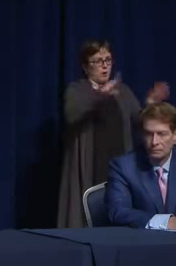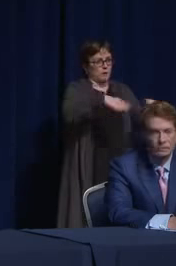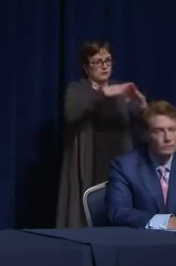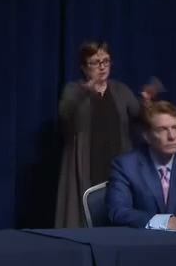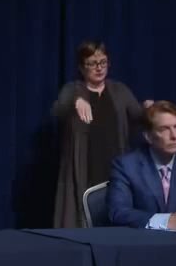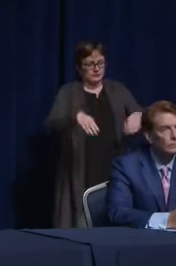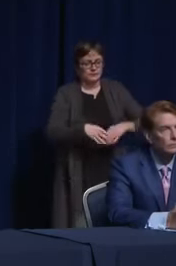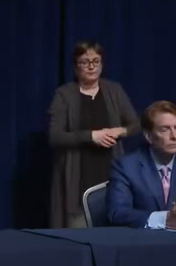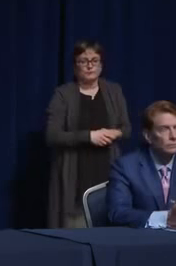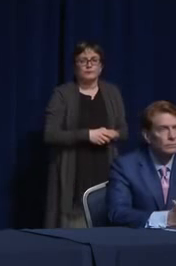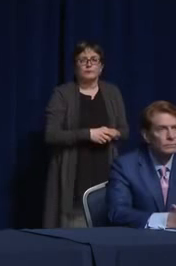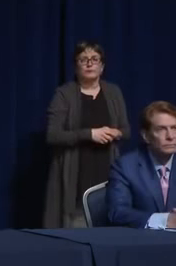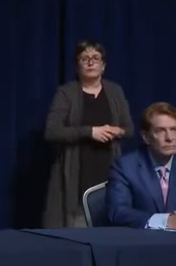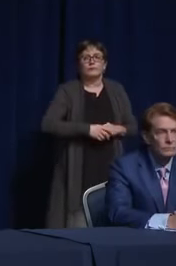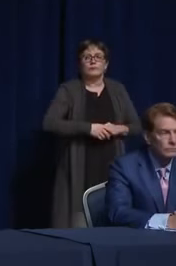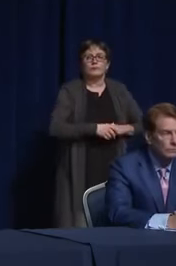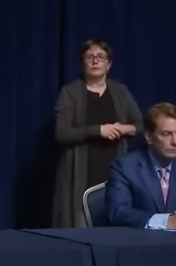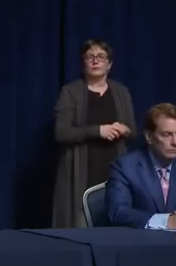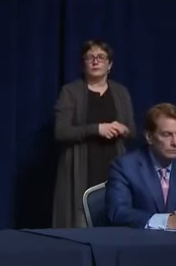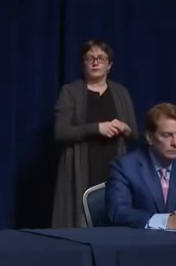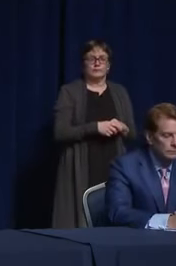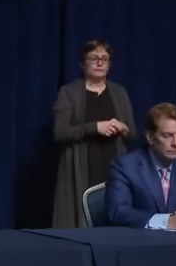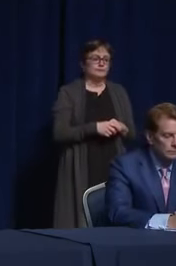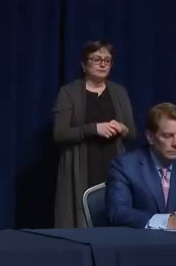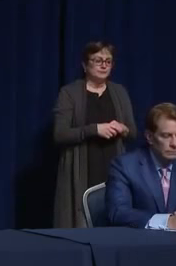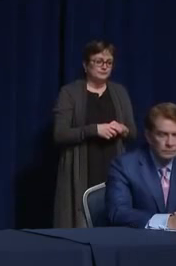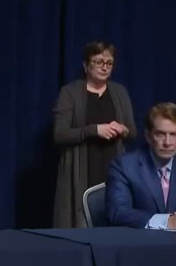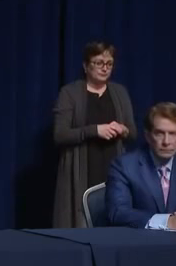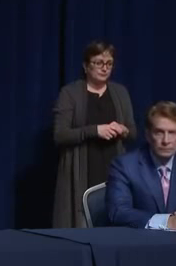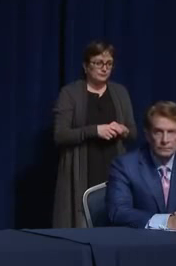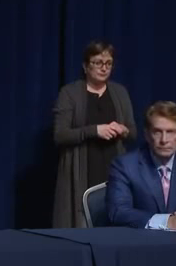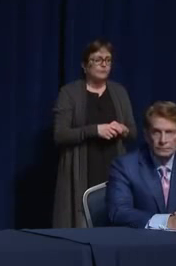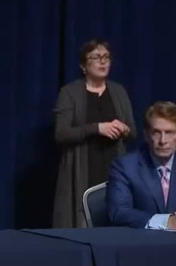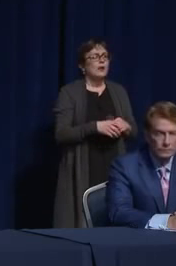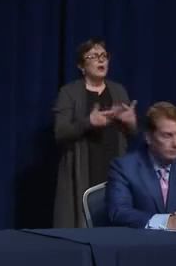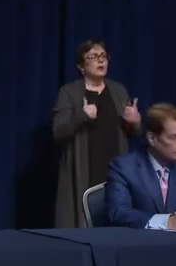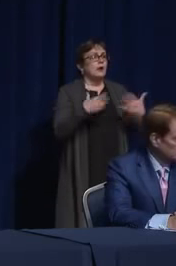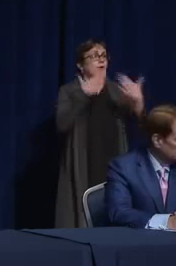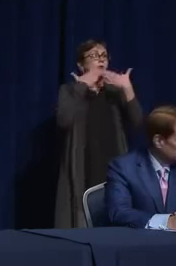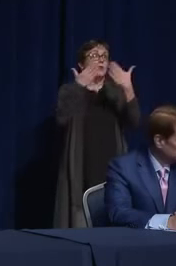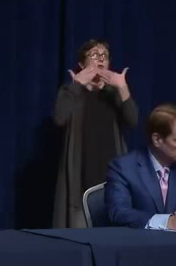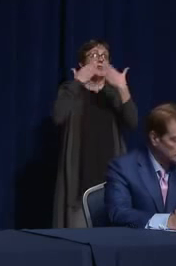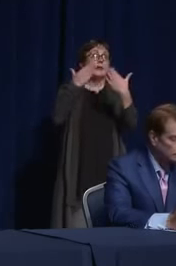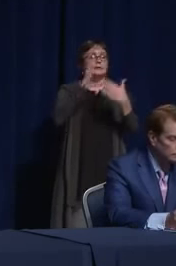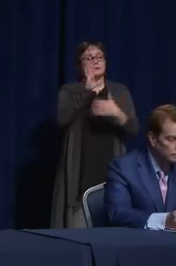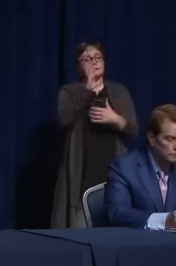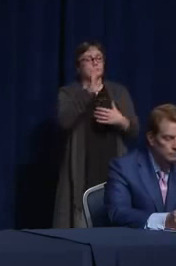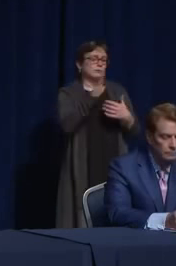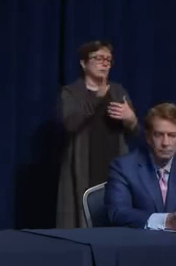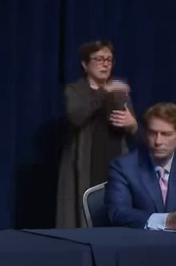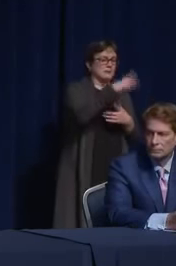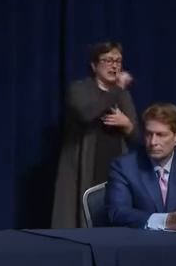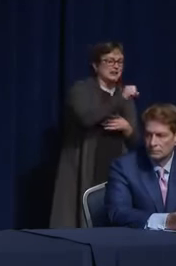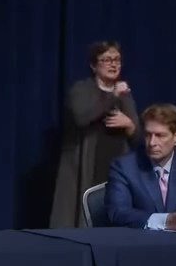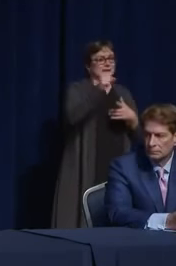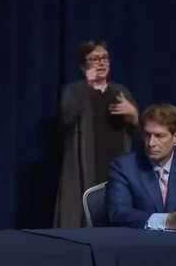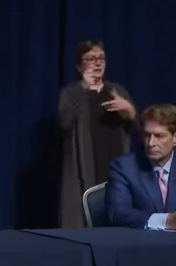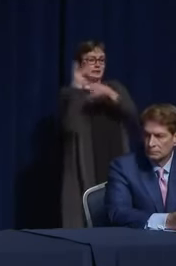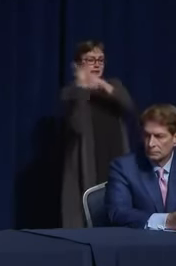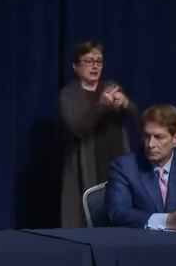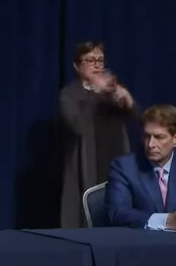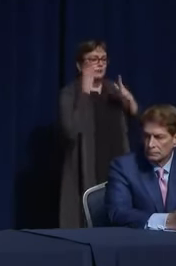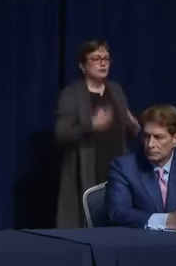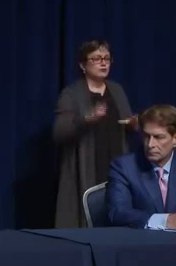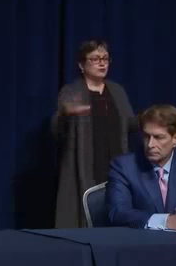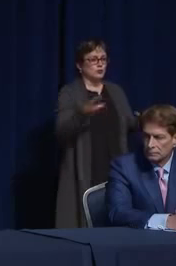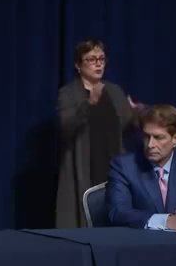Tuesday and urge in the strongest possible terms banks and lenders to do what they can for their mortgage customers to make